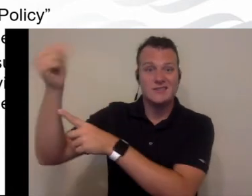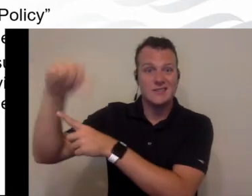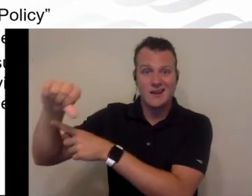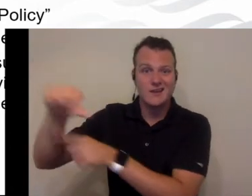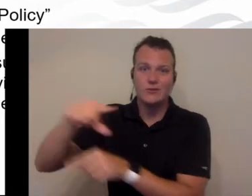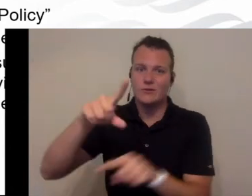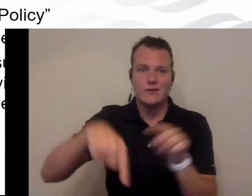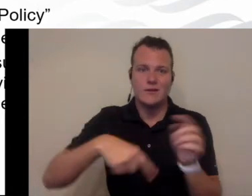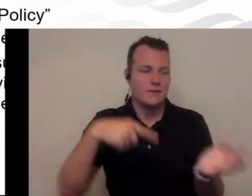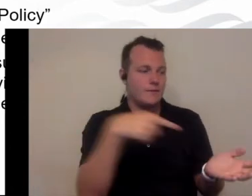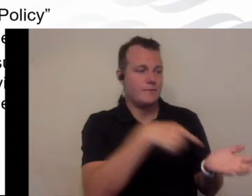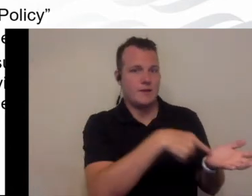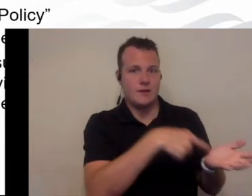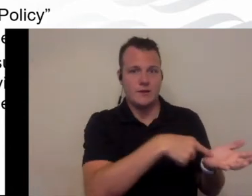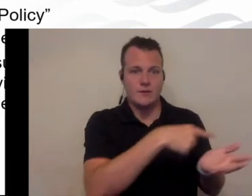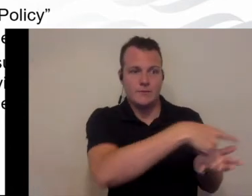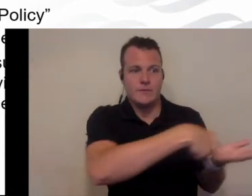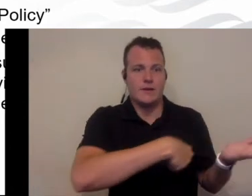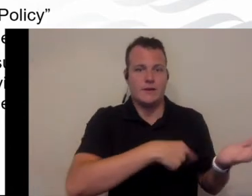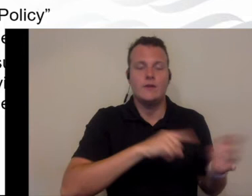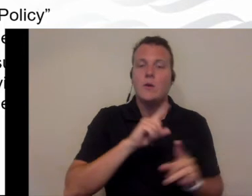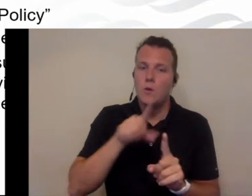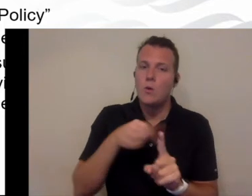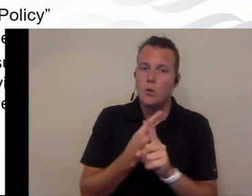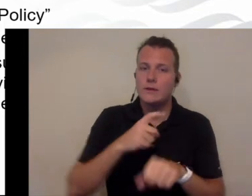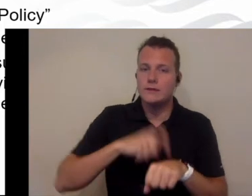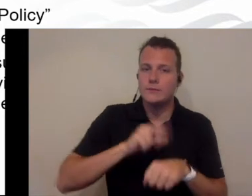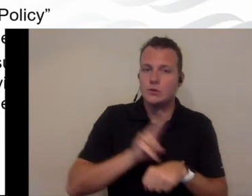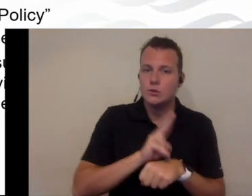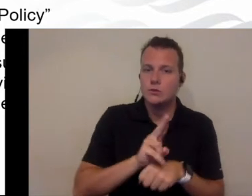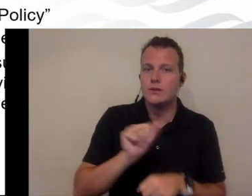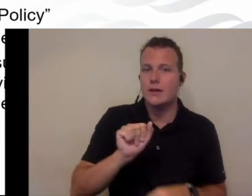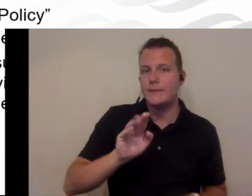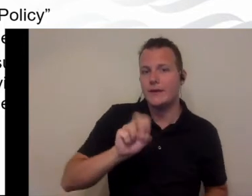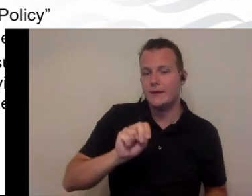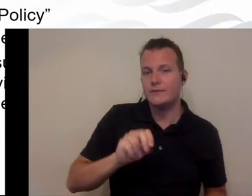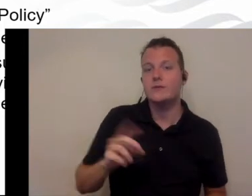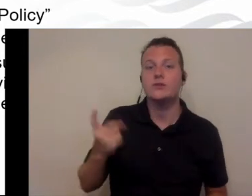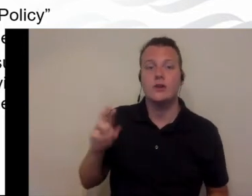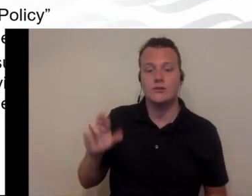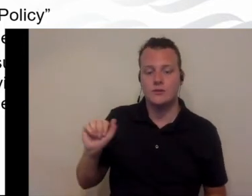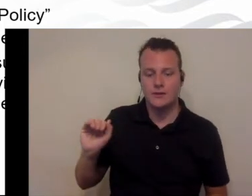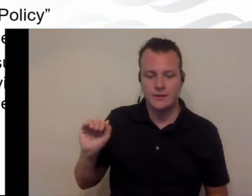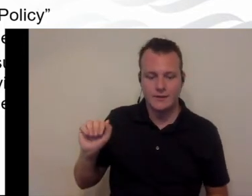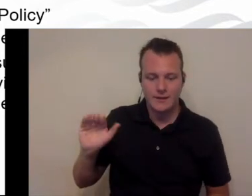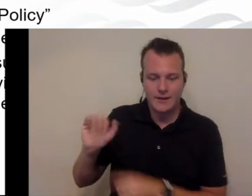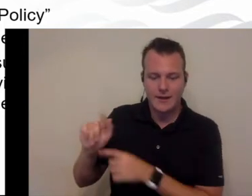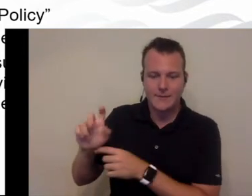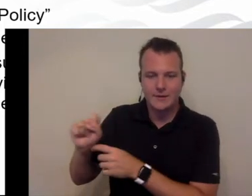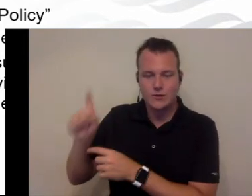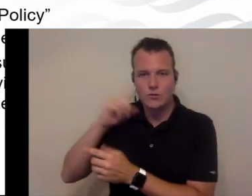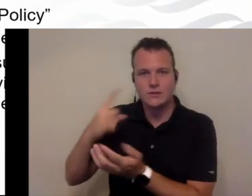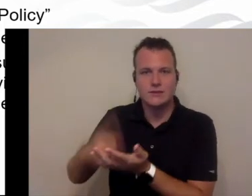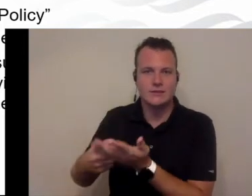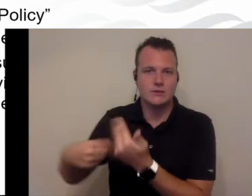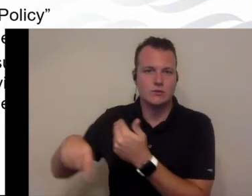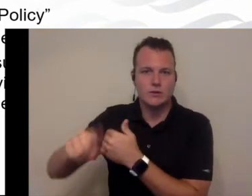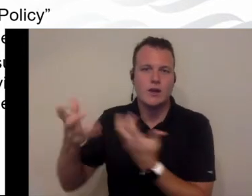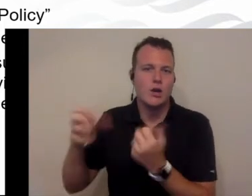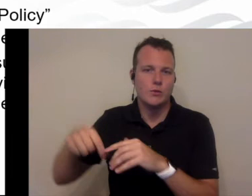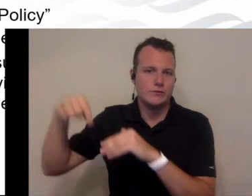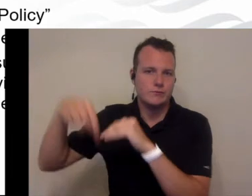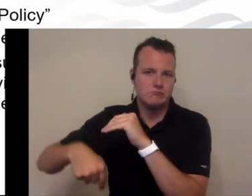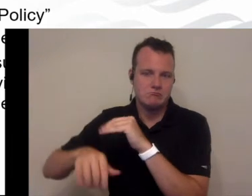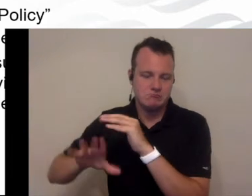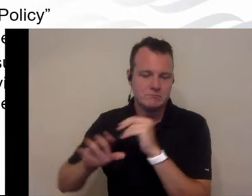then if it's denied, you cannot bill the patient for that. So this is always a good thing to do. And that's the only time that you use the ABN. And